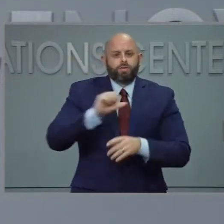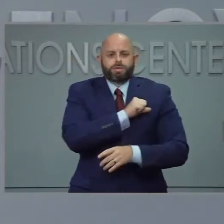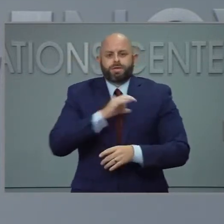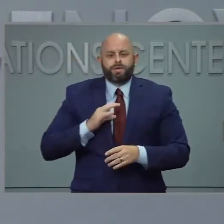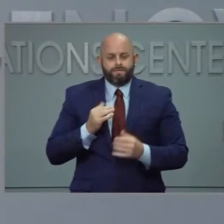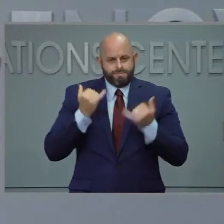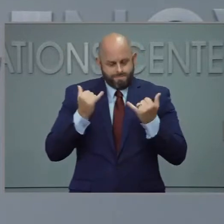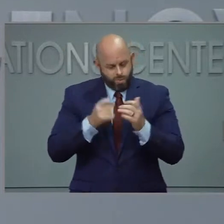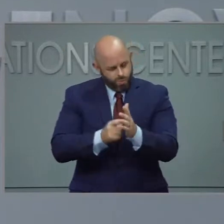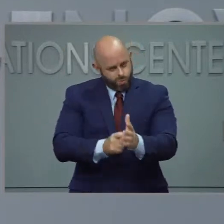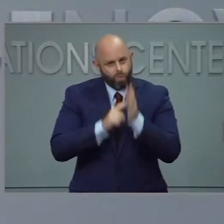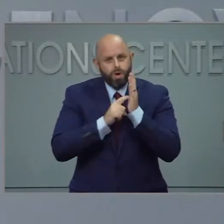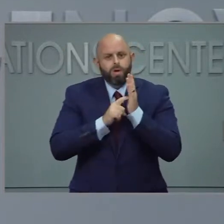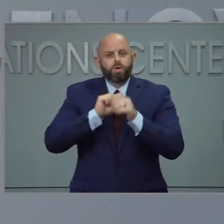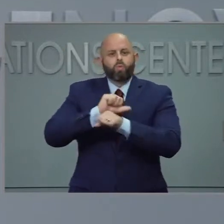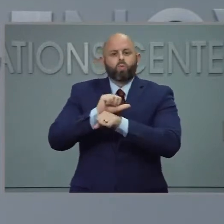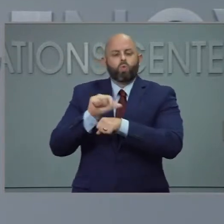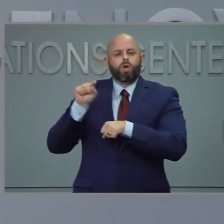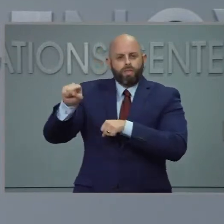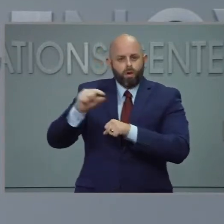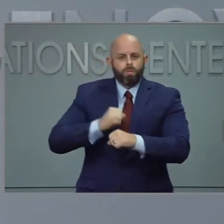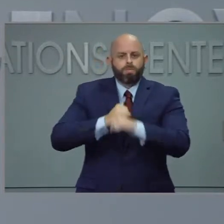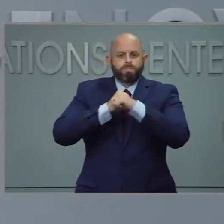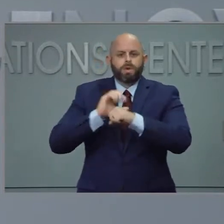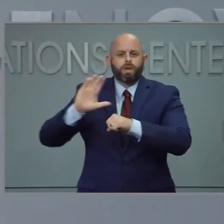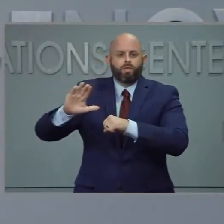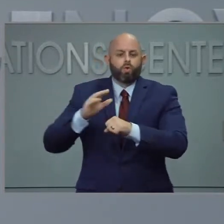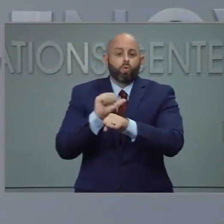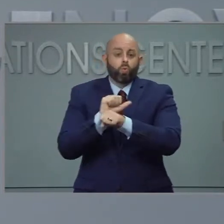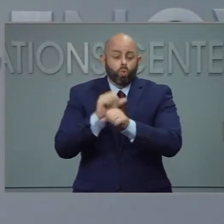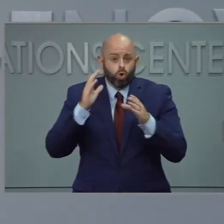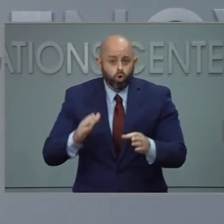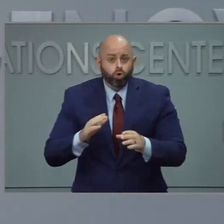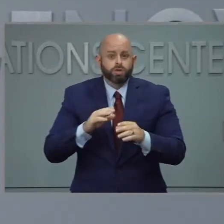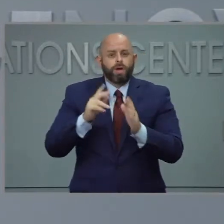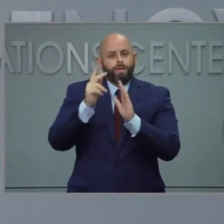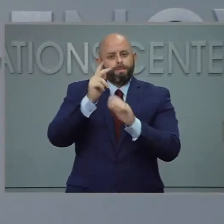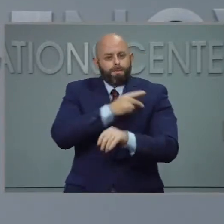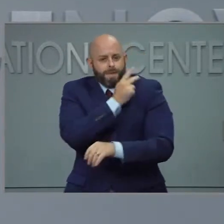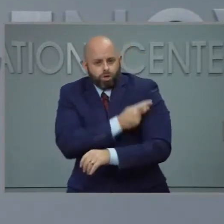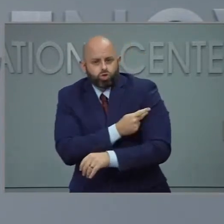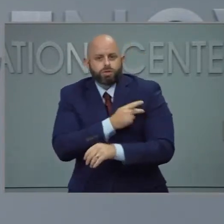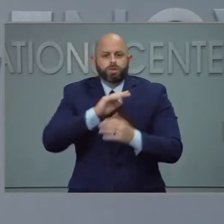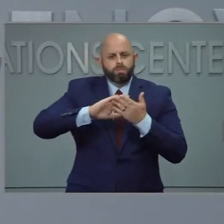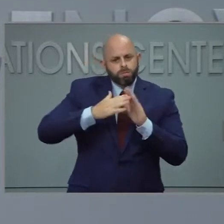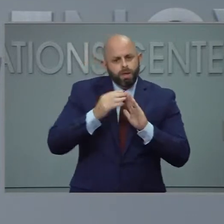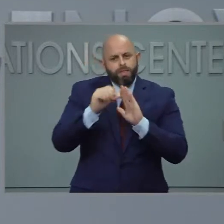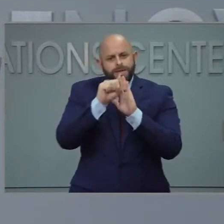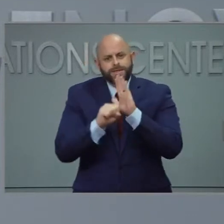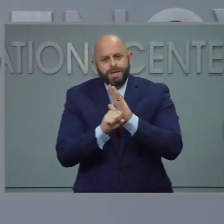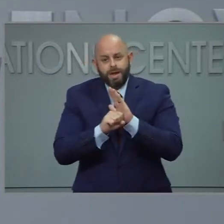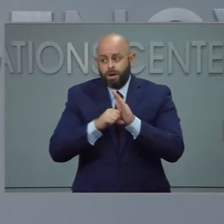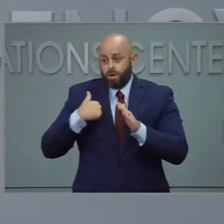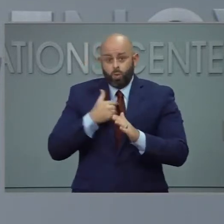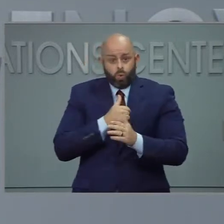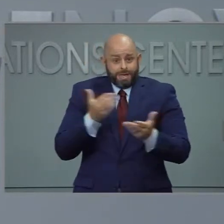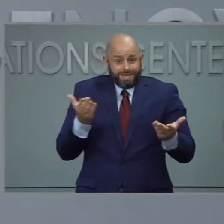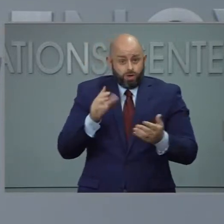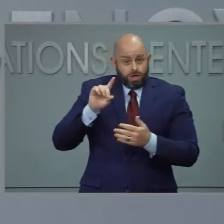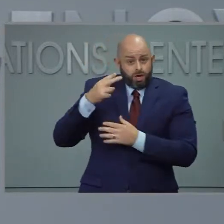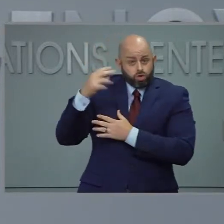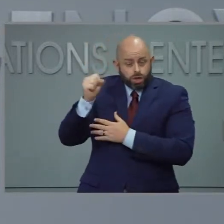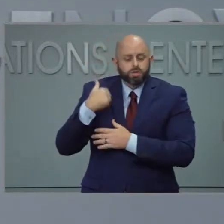their healthcare workers, their patients, and our communities and the state. We at the Department of Health and Human Services